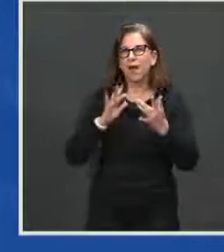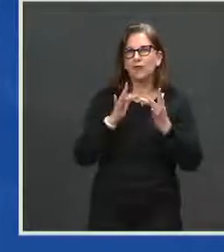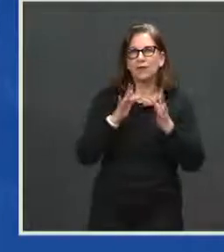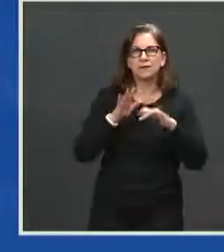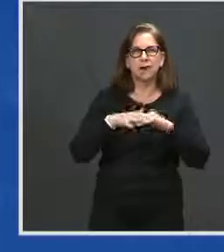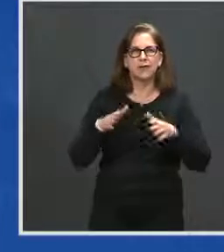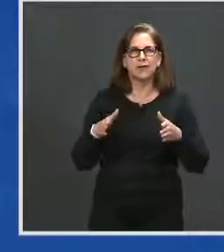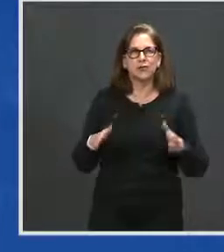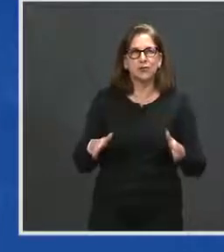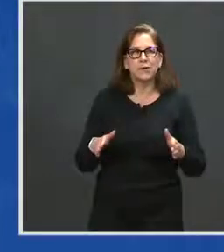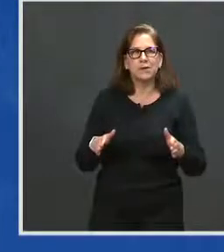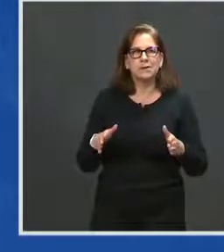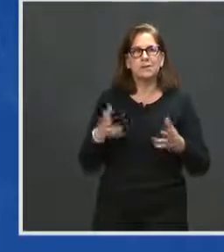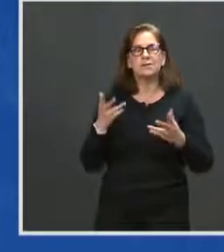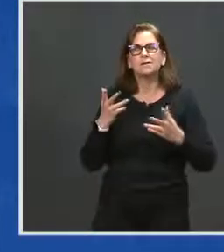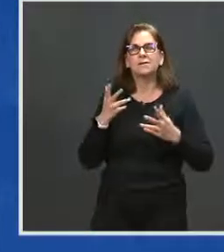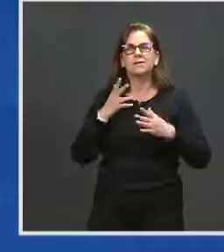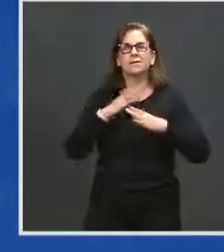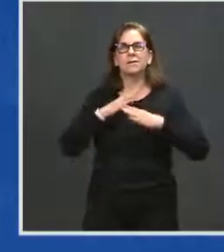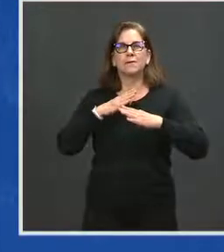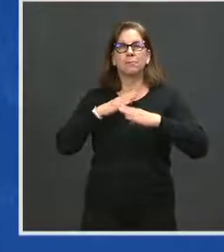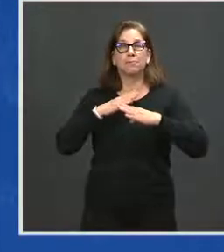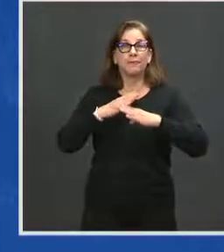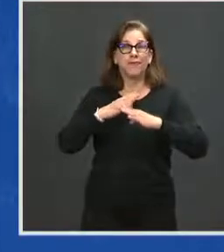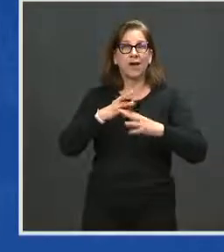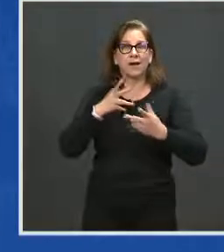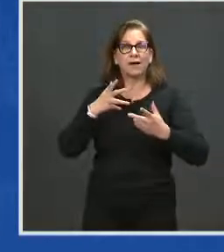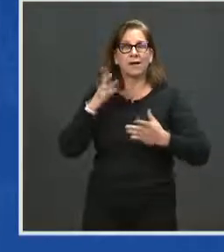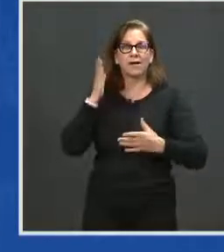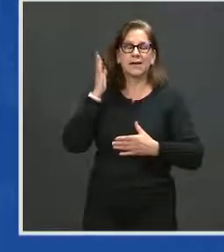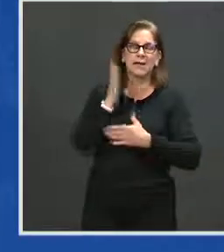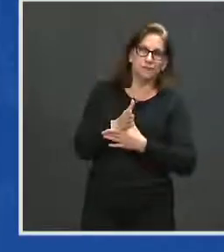violence intervention services.